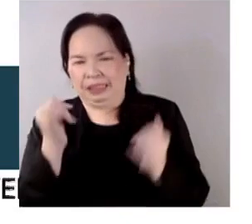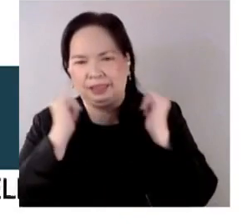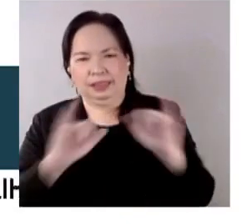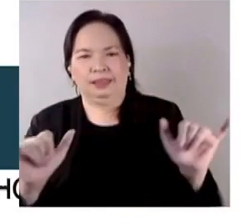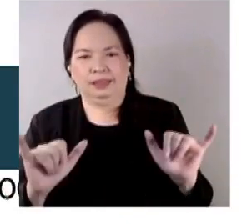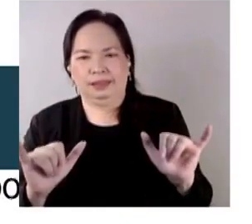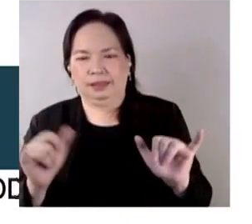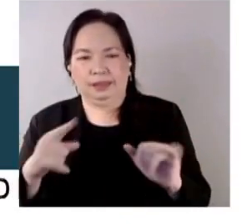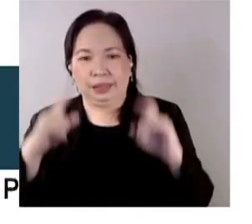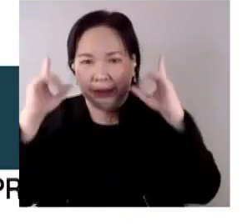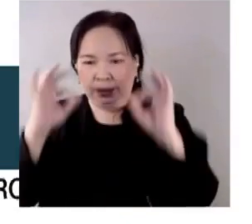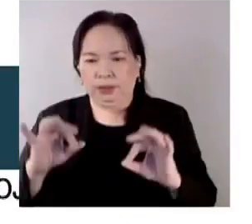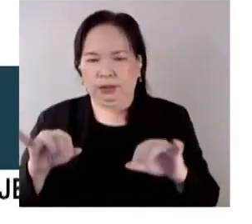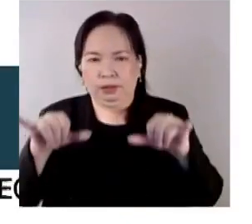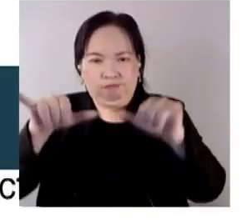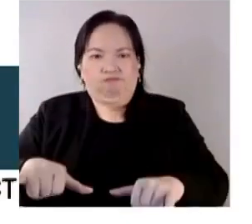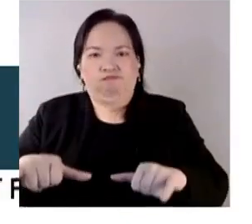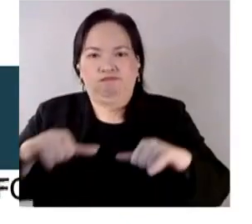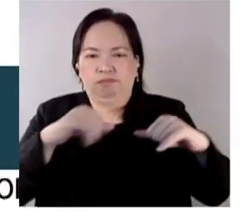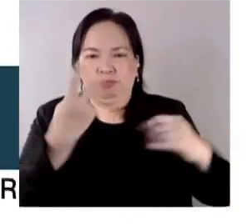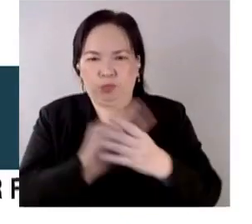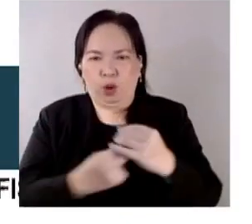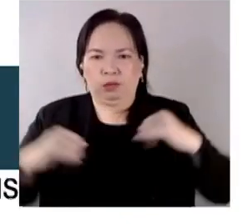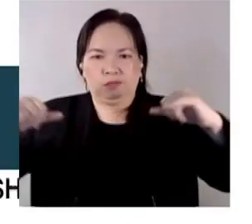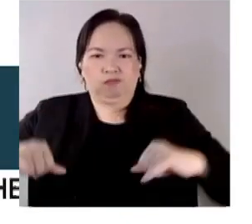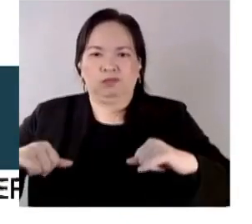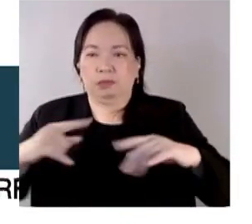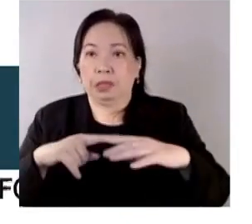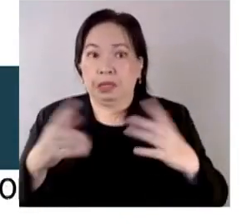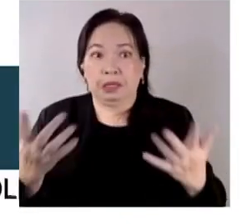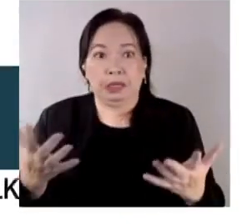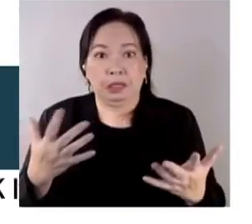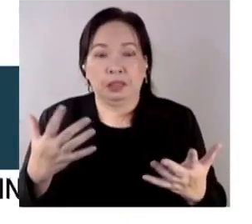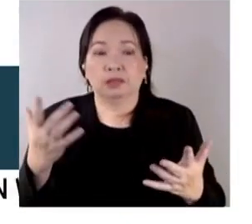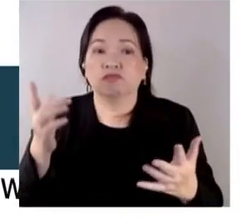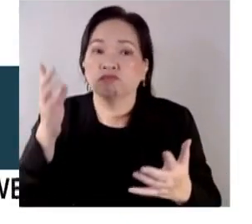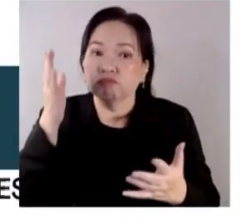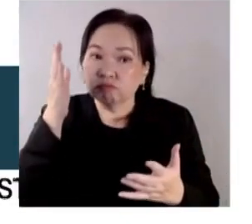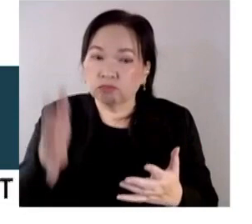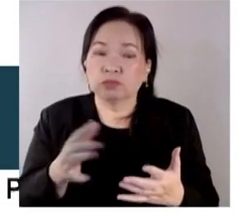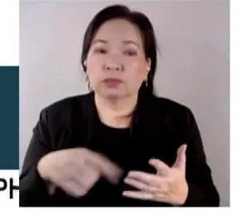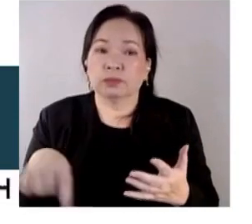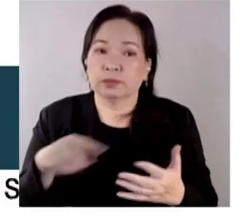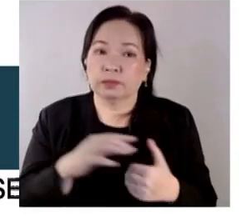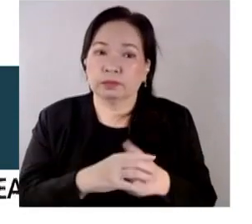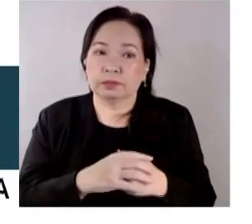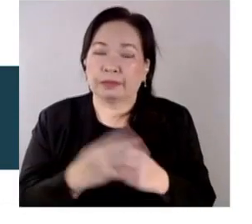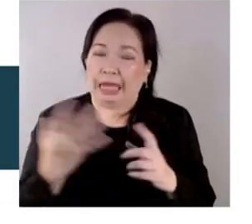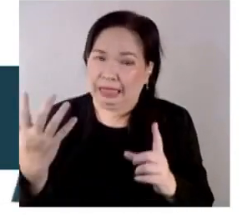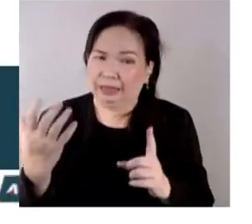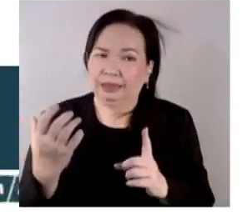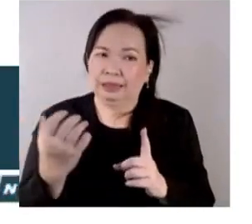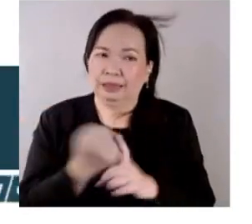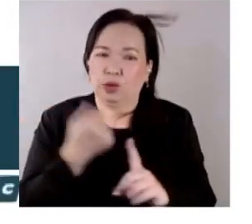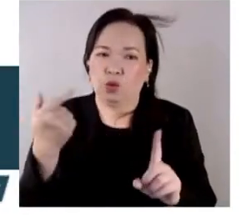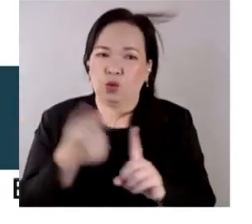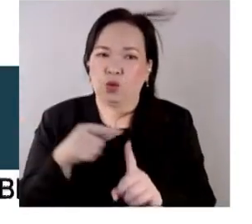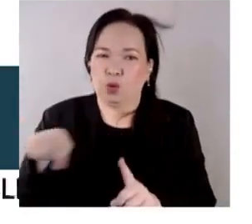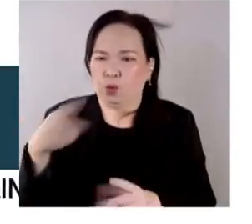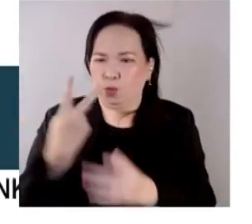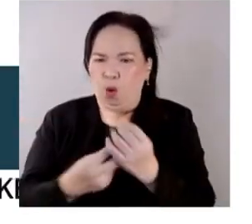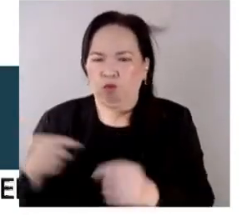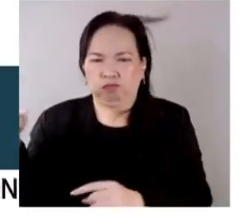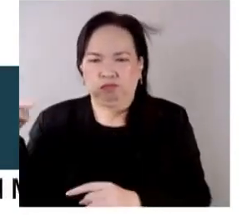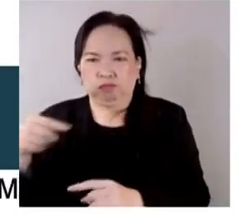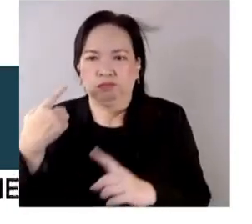therefore actions will be taken to eventually accomplish the goal that they set out to do? Unless, of